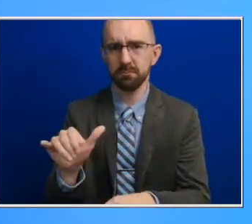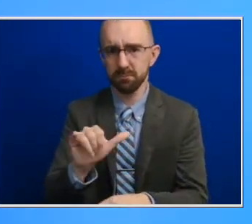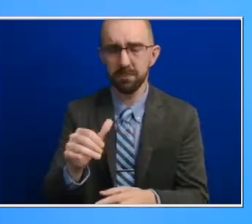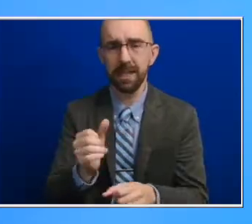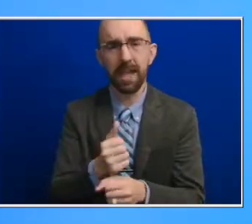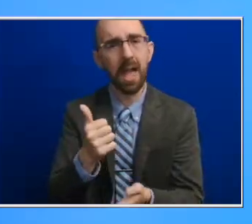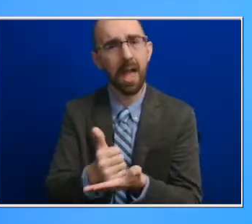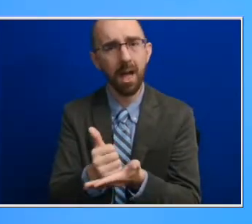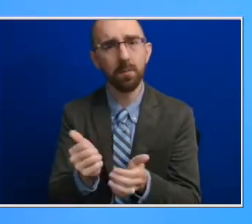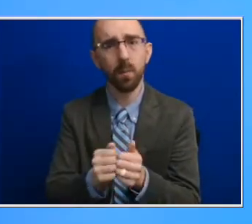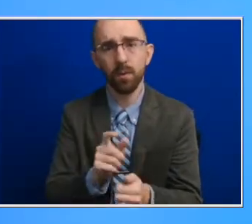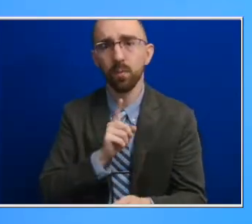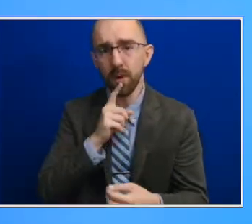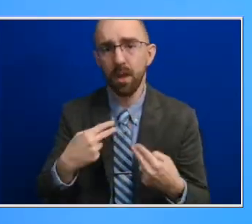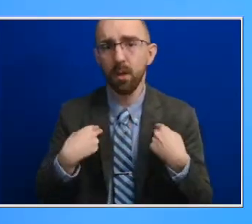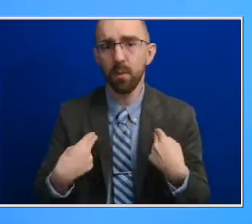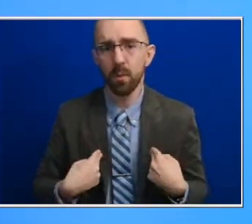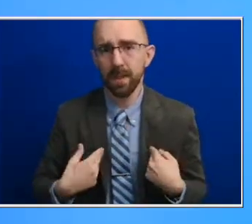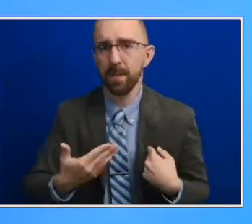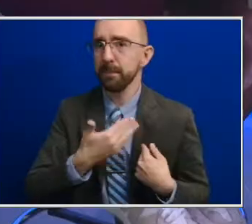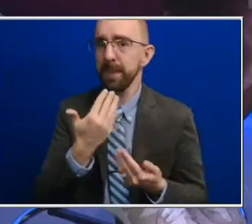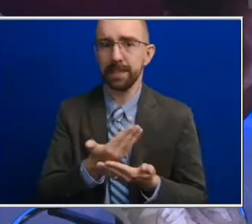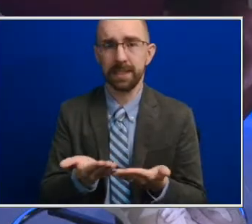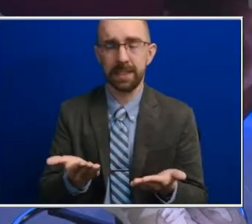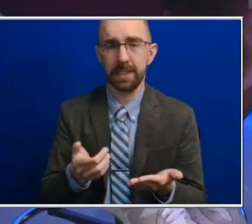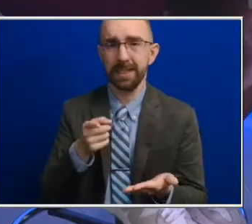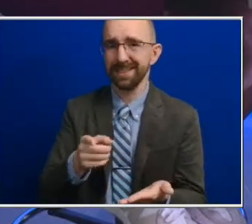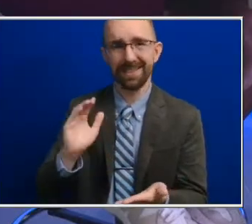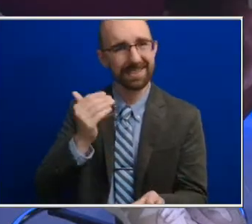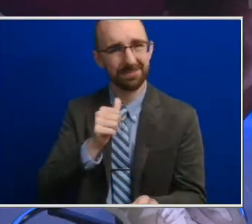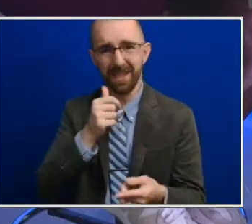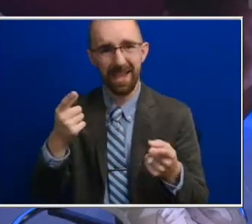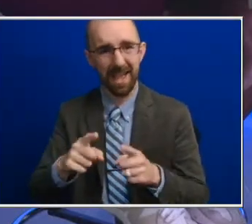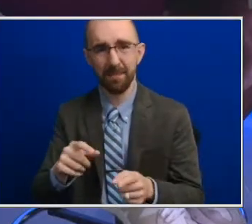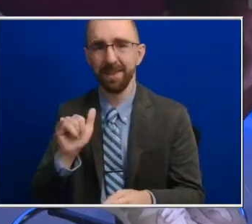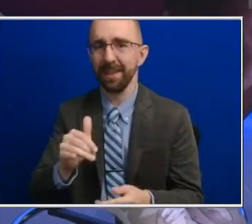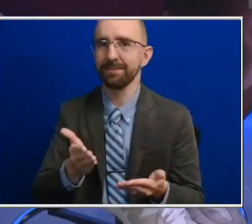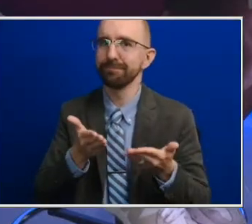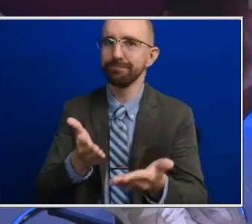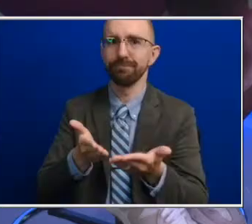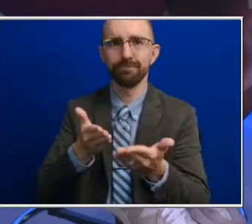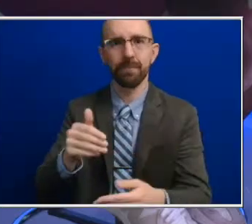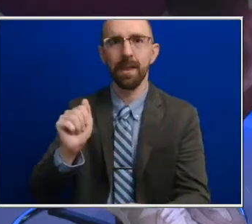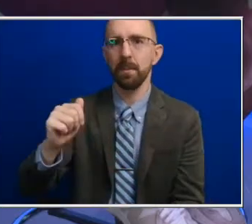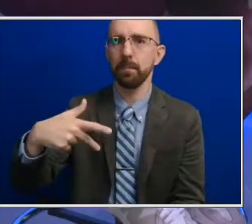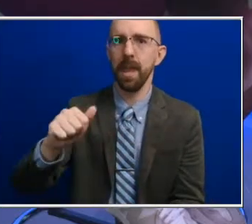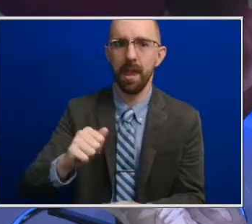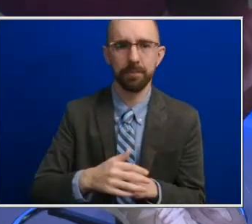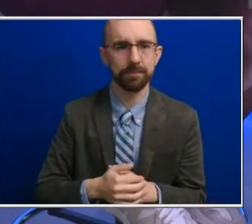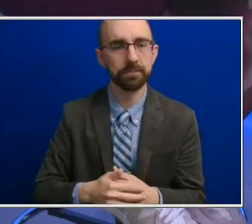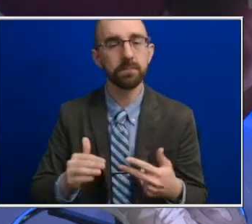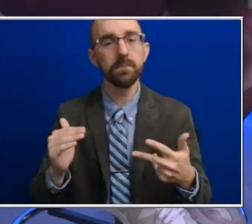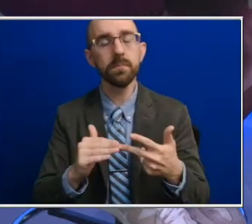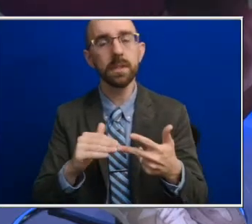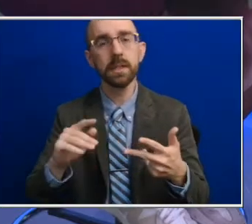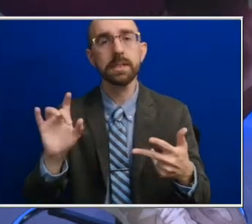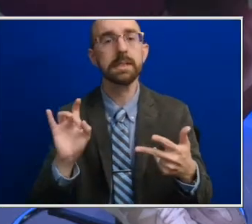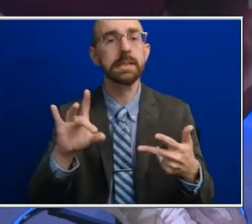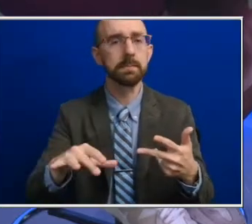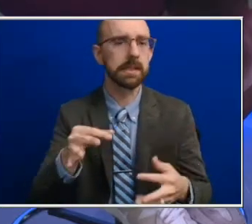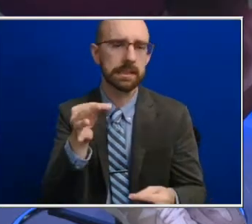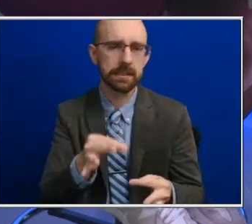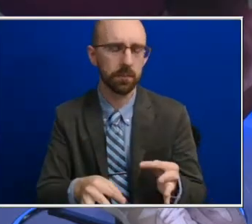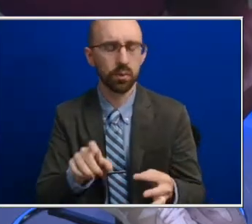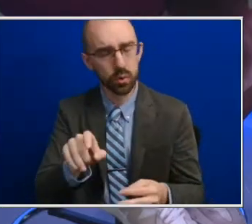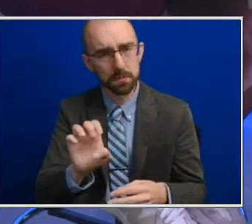And that's one of the things that doesn't seem to happen. And that's one of the strong recs from the APA. The third tip that we have is simple. This should be simple. Don't